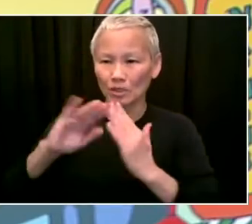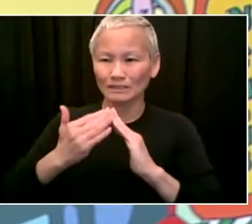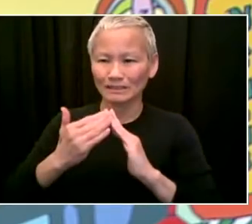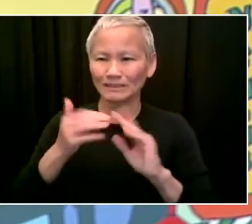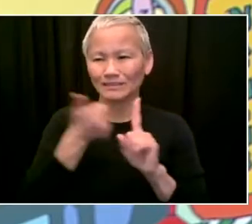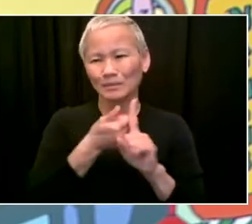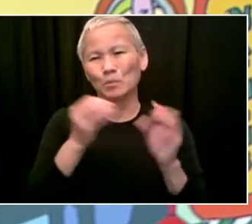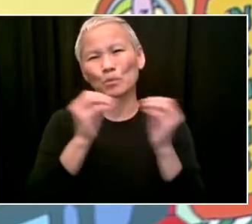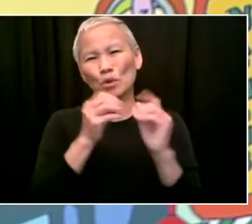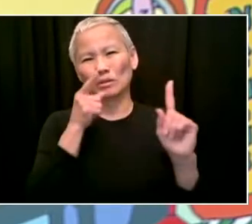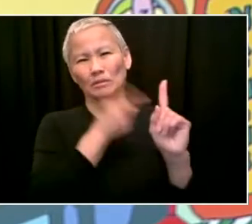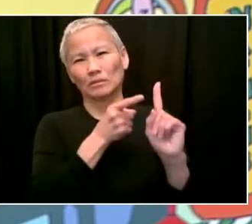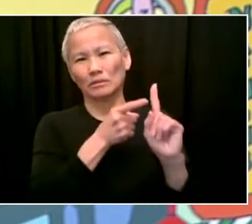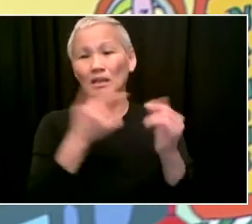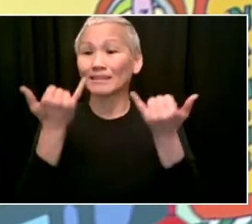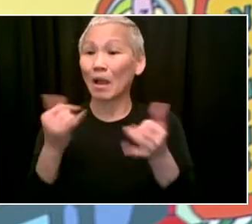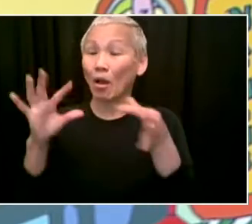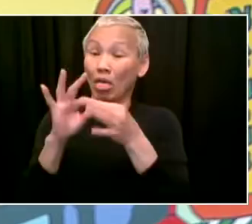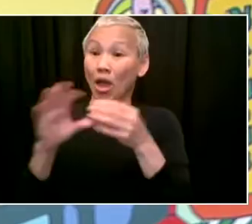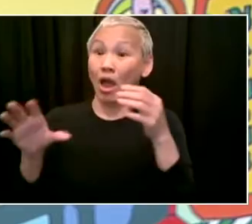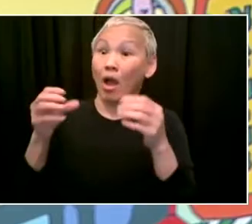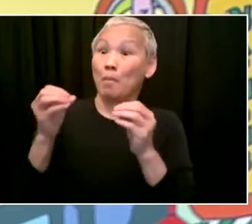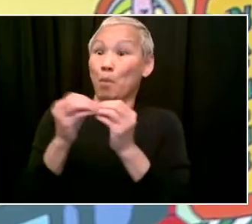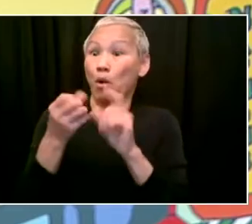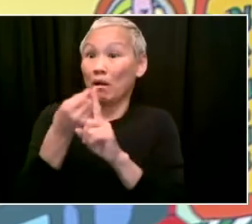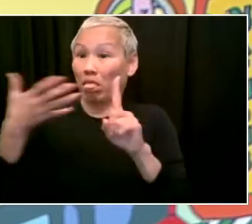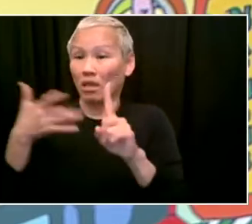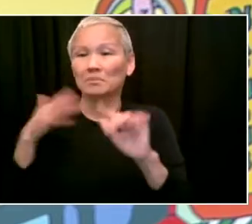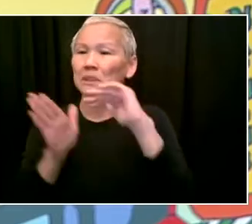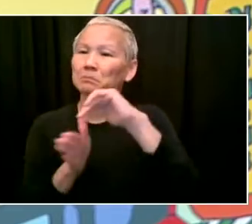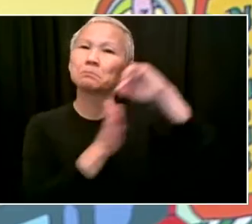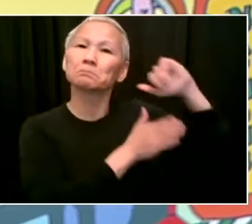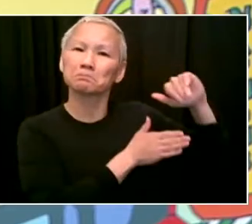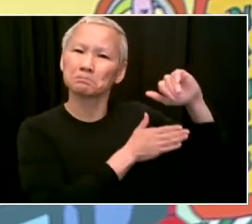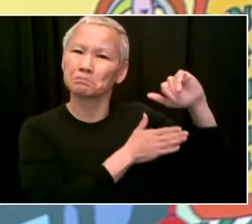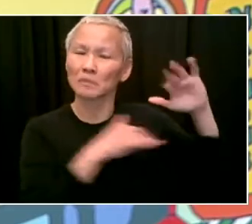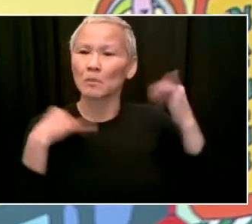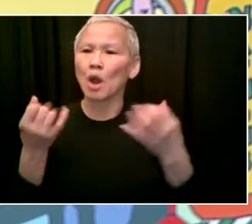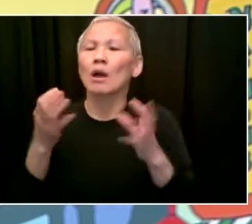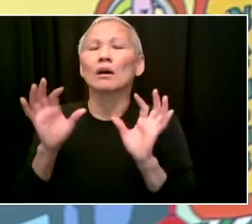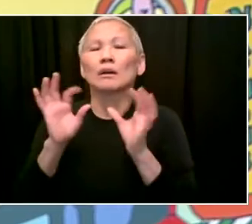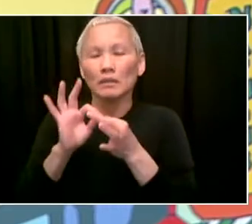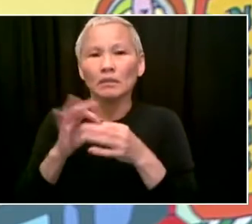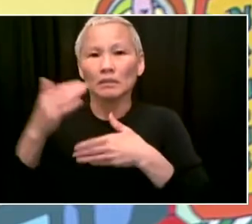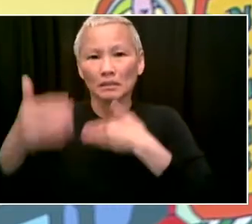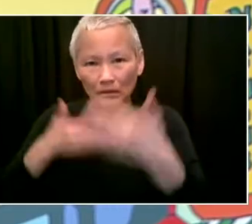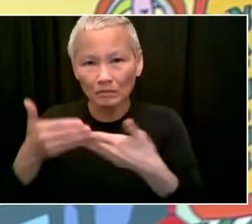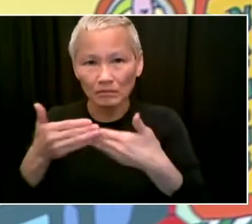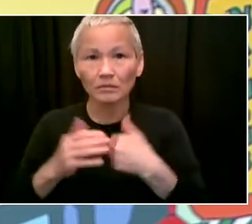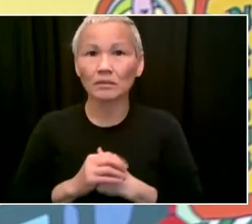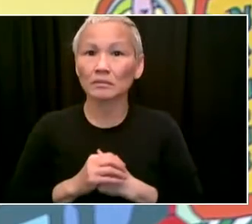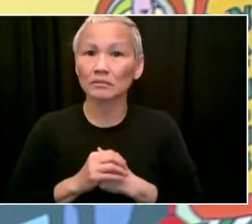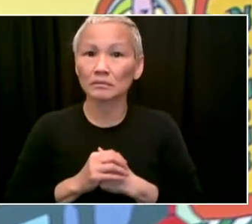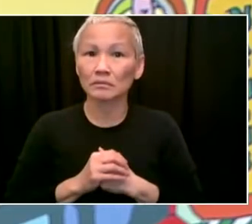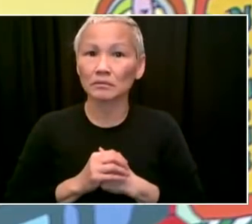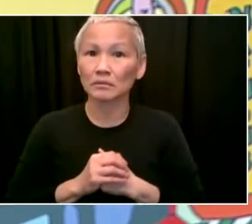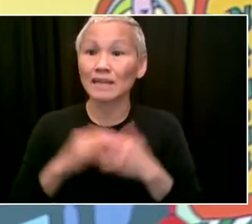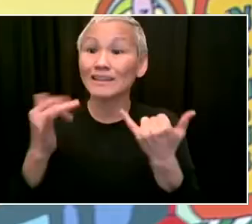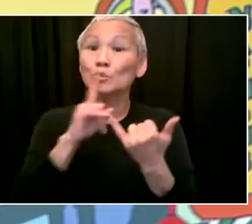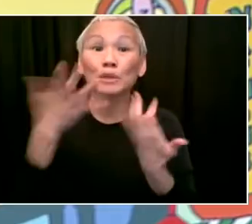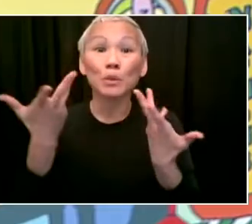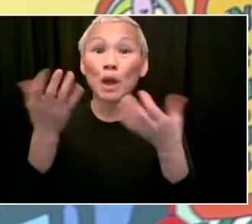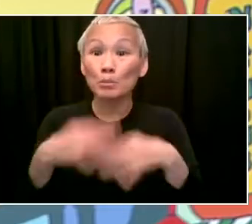back. And if I think it's important to weigh in on that, I'm going to do it, but I'm not going to do it with